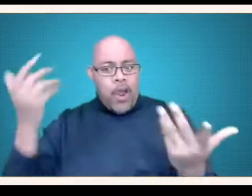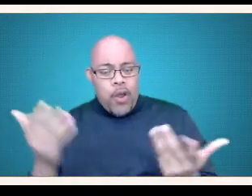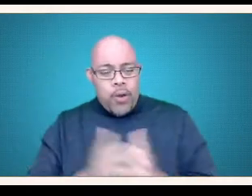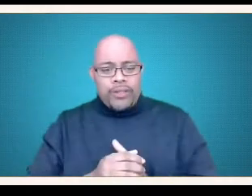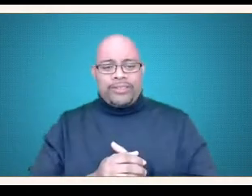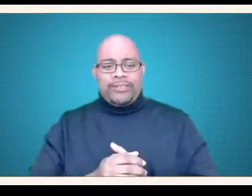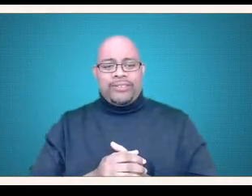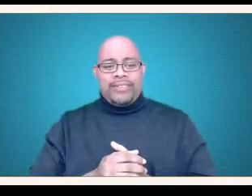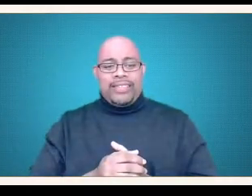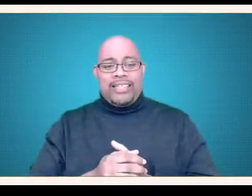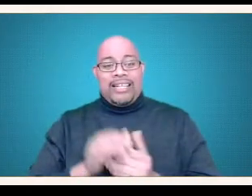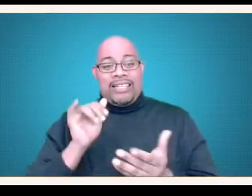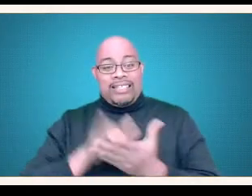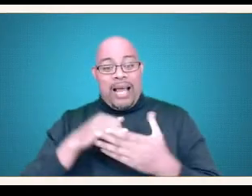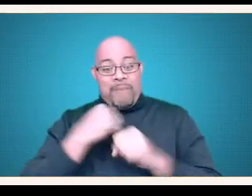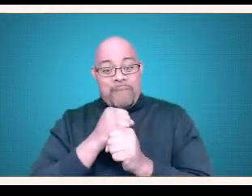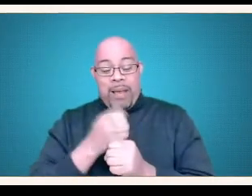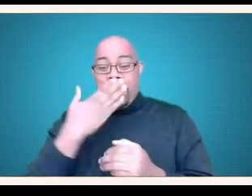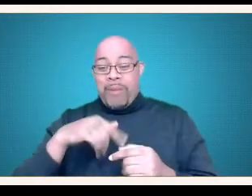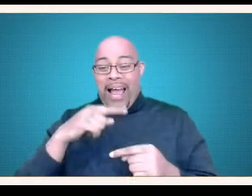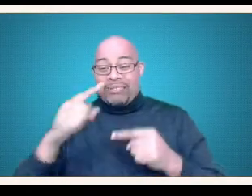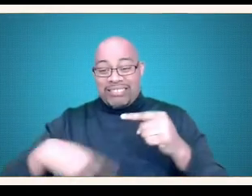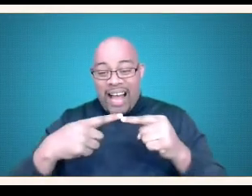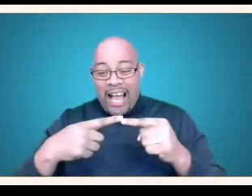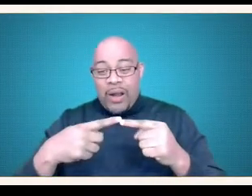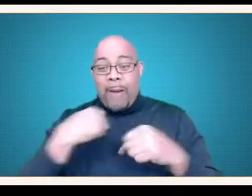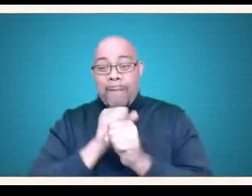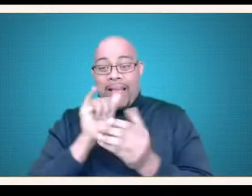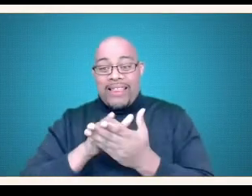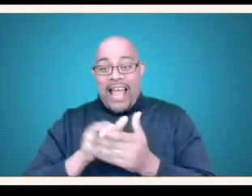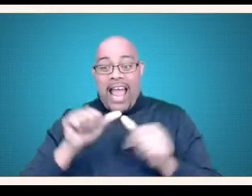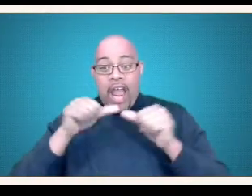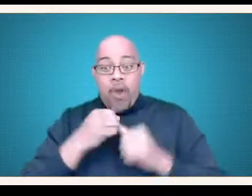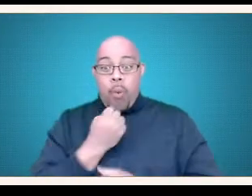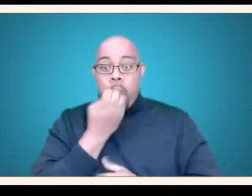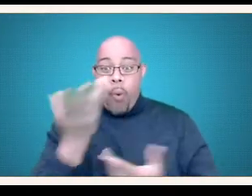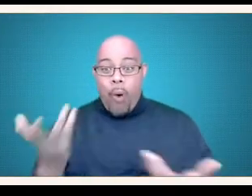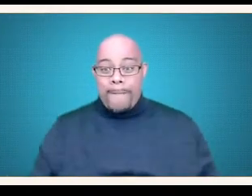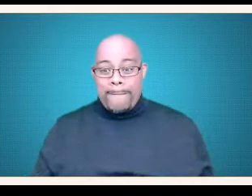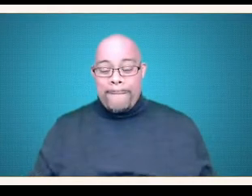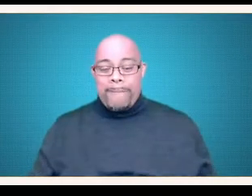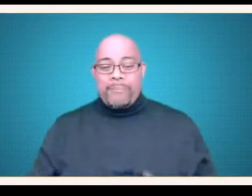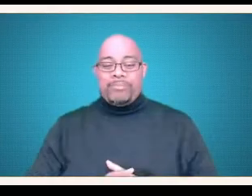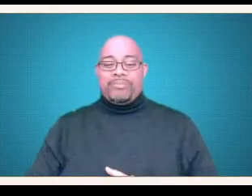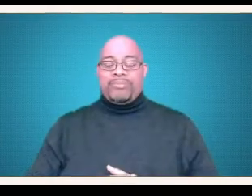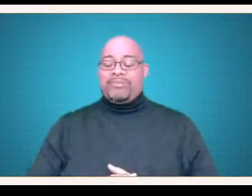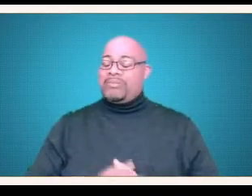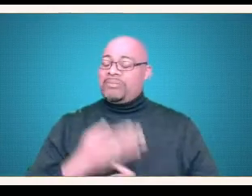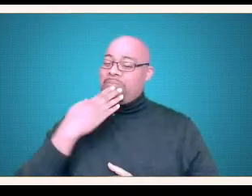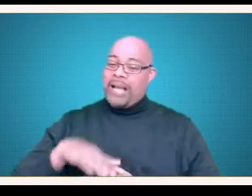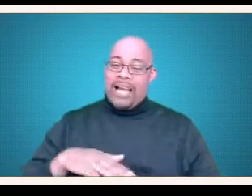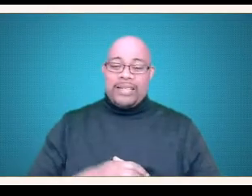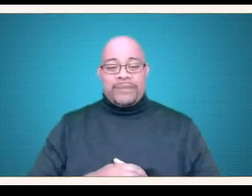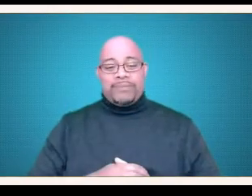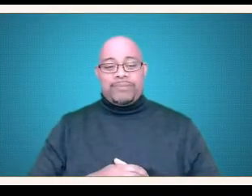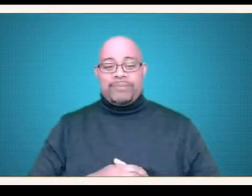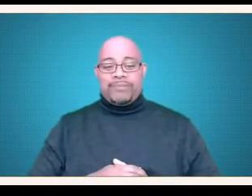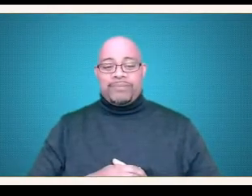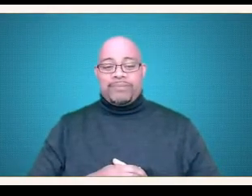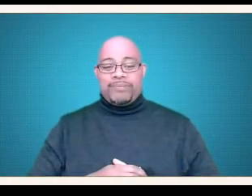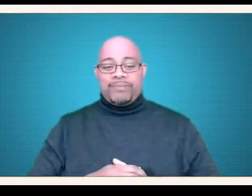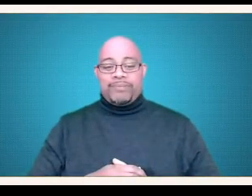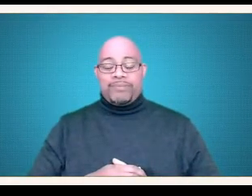soil-contained greenhouse gases into the atmosphere, creating a feedback cycle that in turn increases climate change. It's a vicious